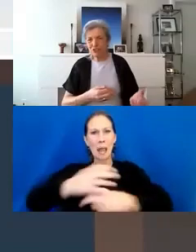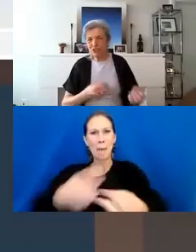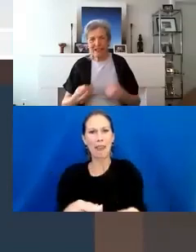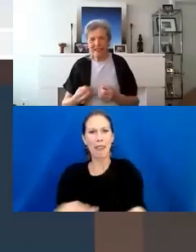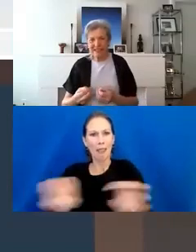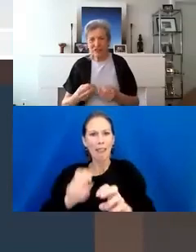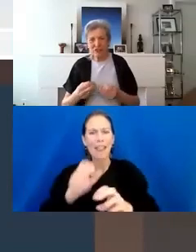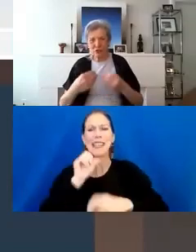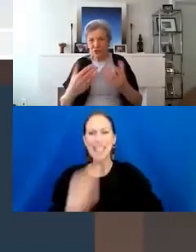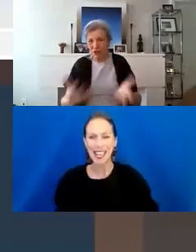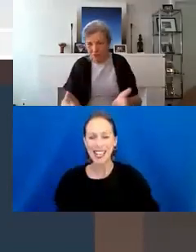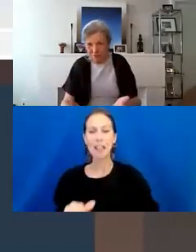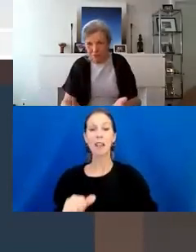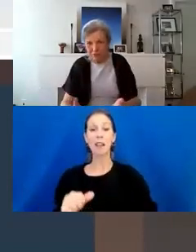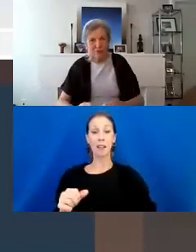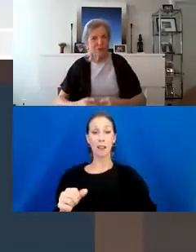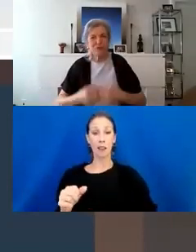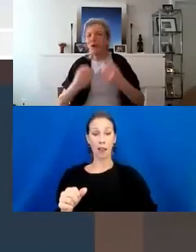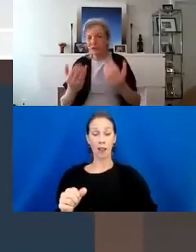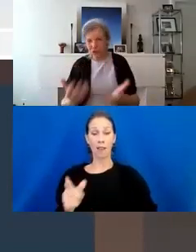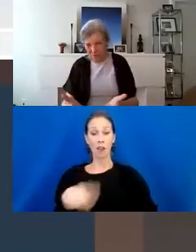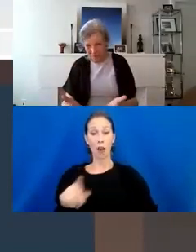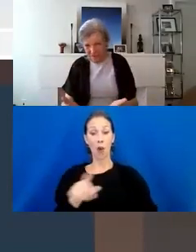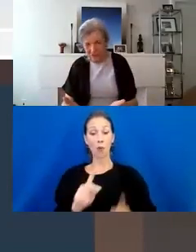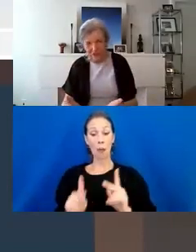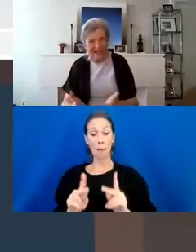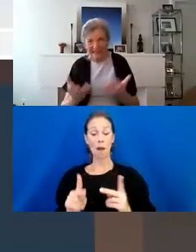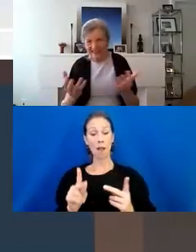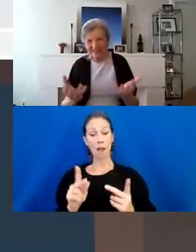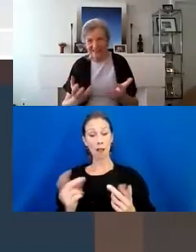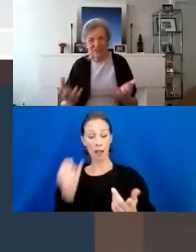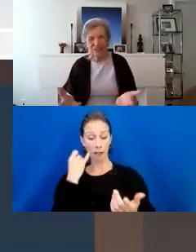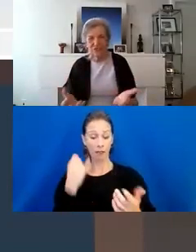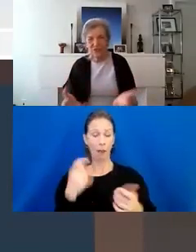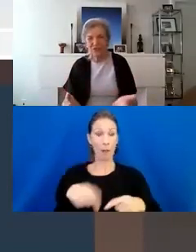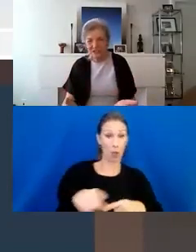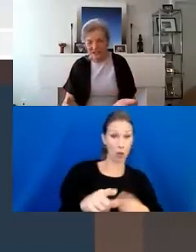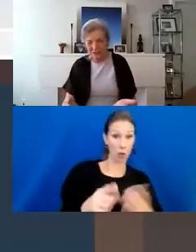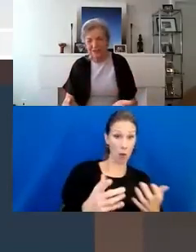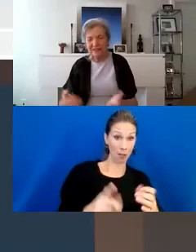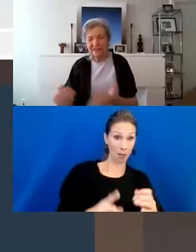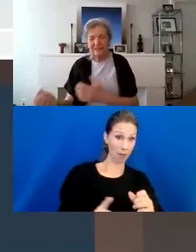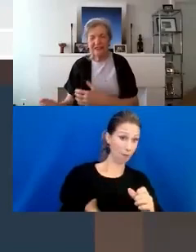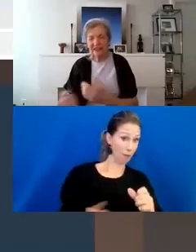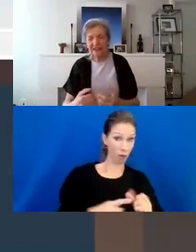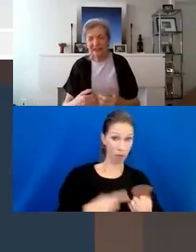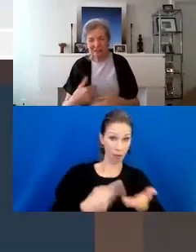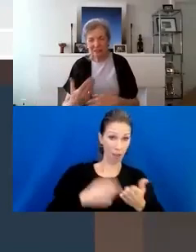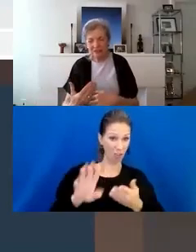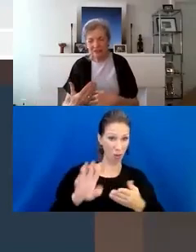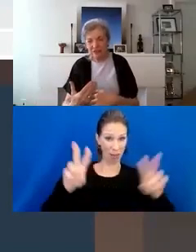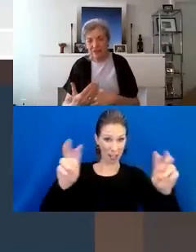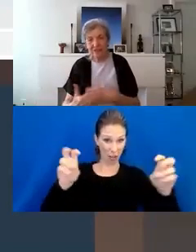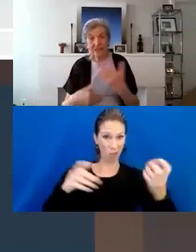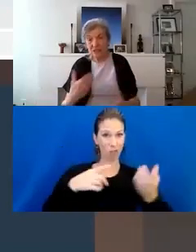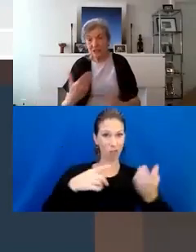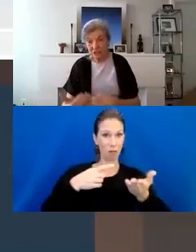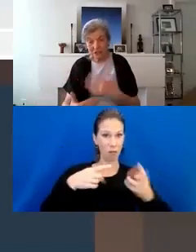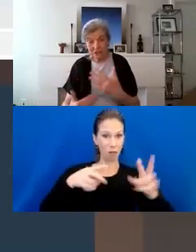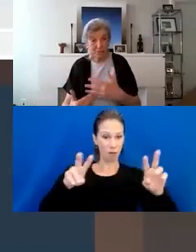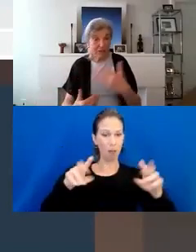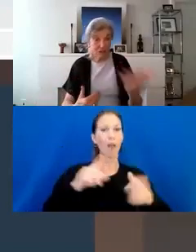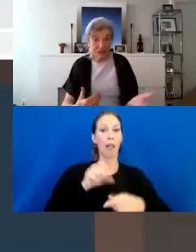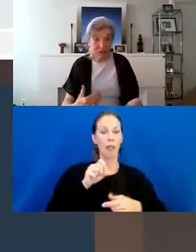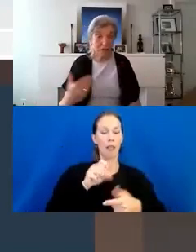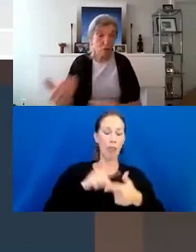those attendees don't jump in before you all jump in, you kind of get the issues on the table. The attendee